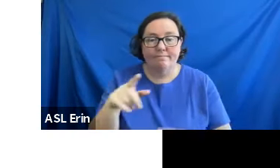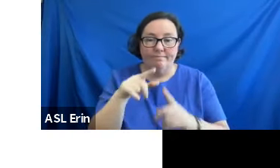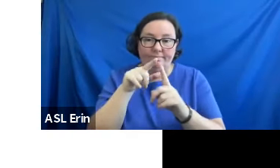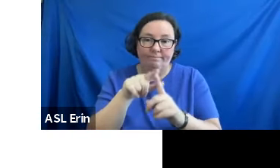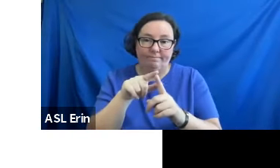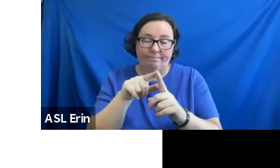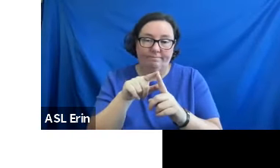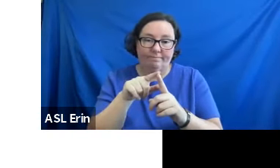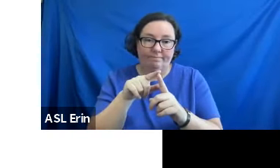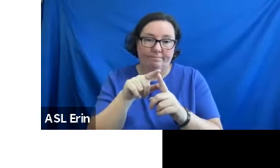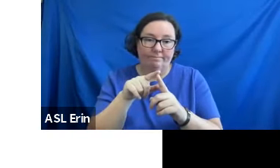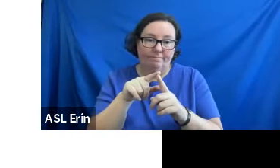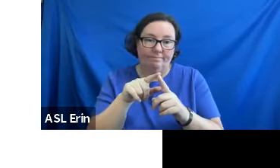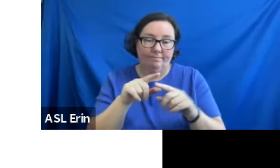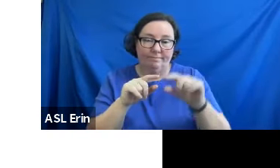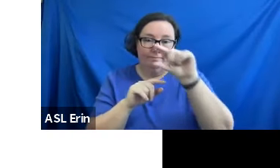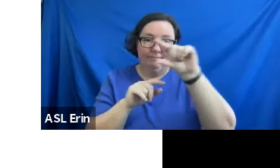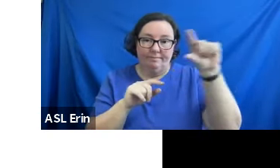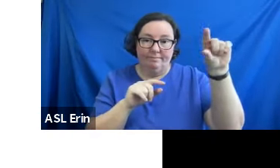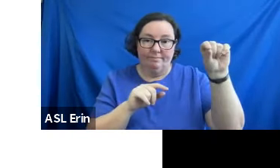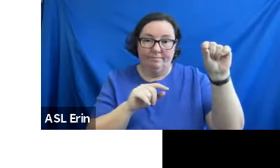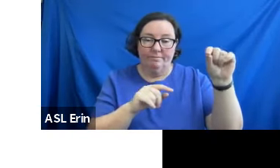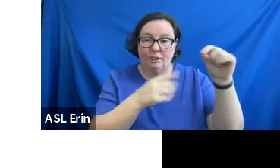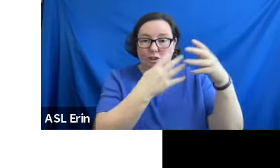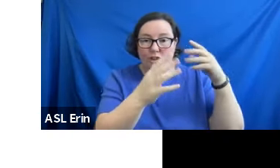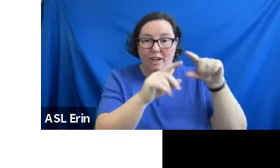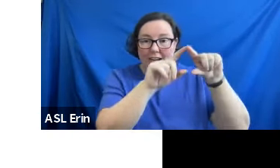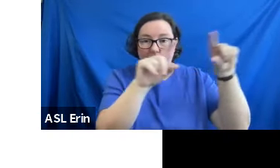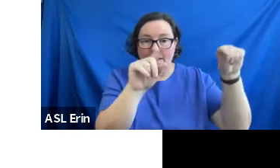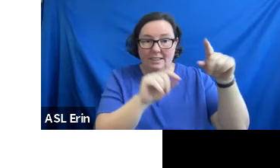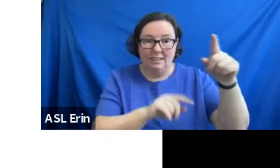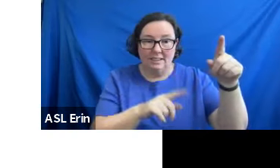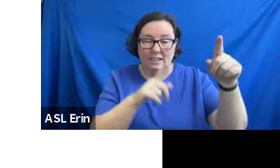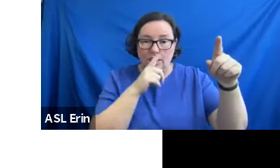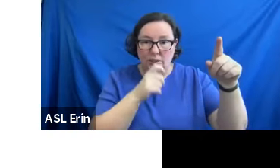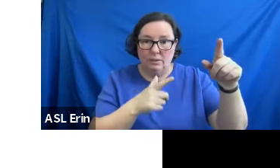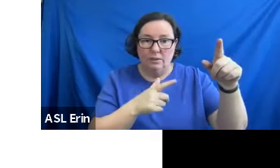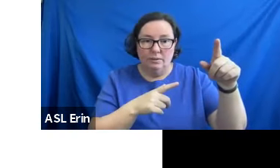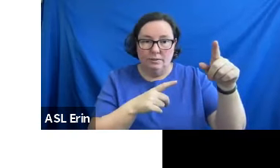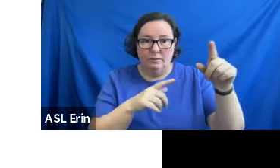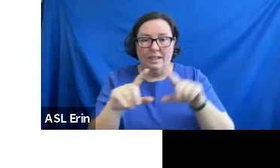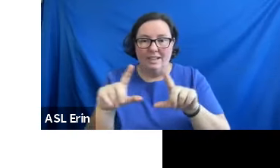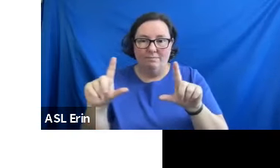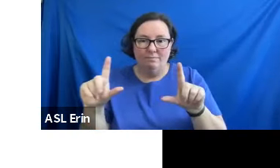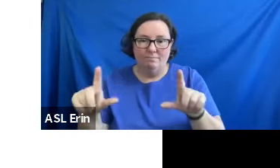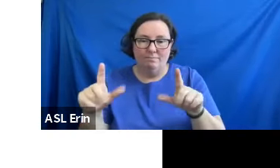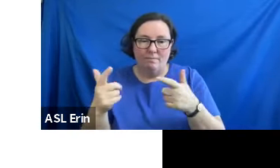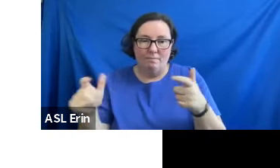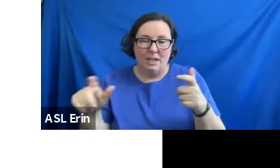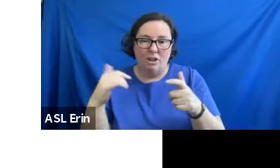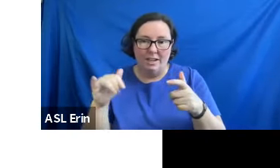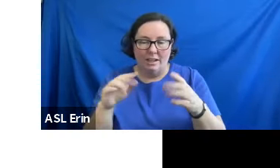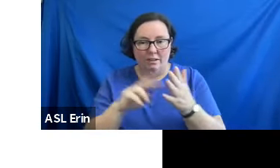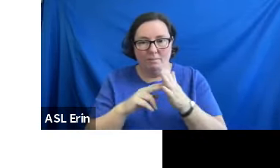elaboration of this graph here, where I've colored them in so that I can talk to you about the